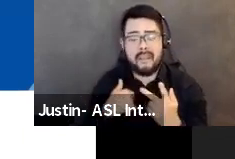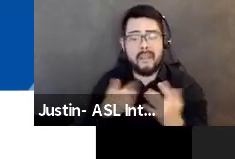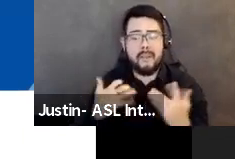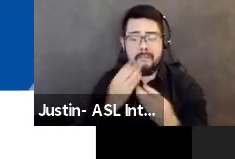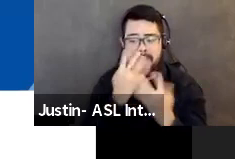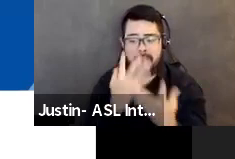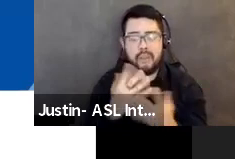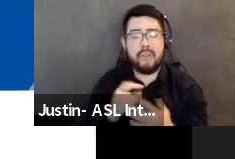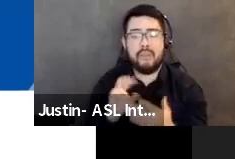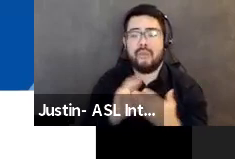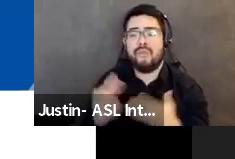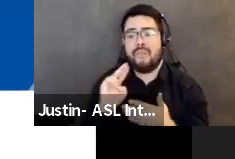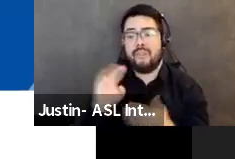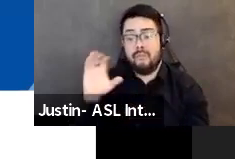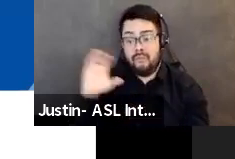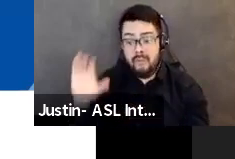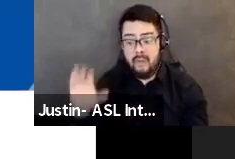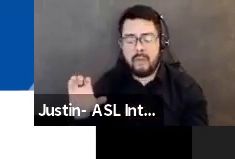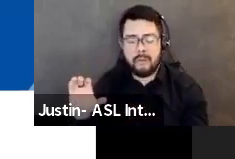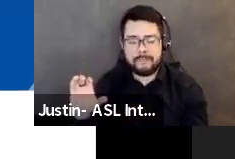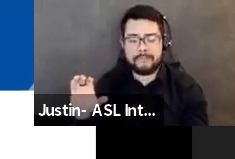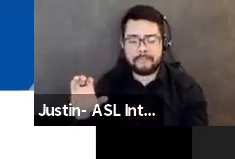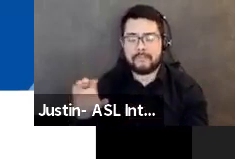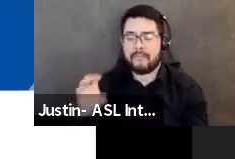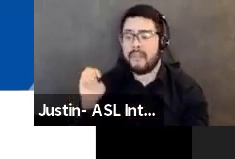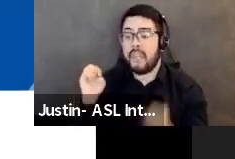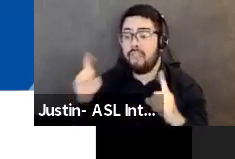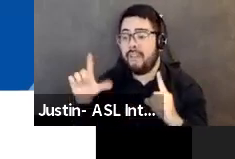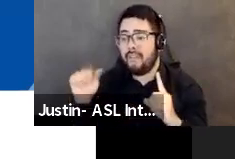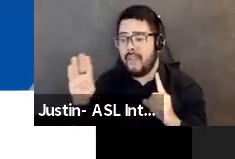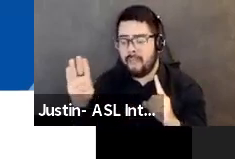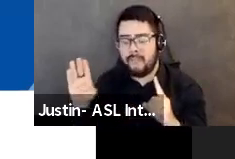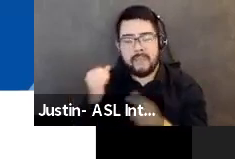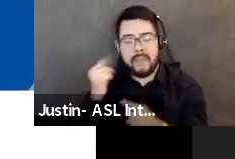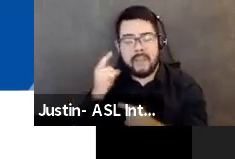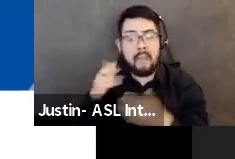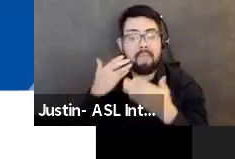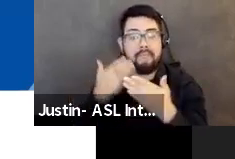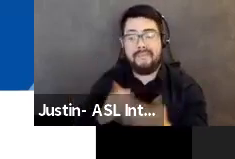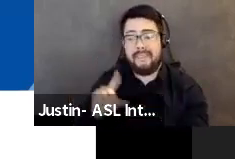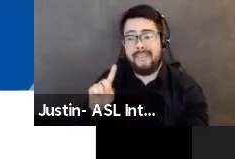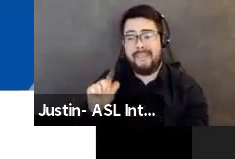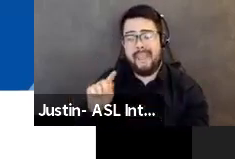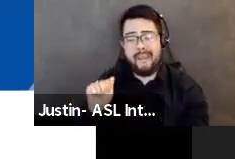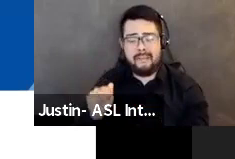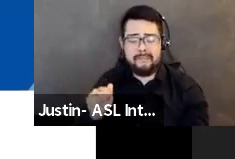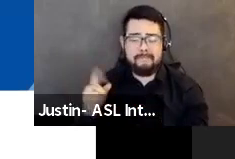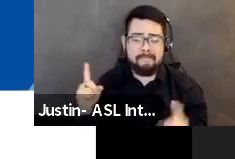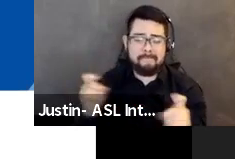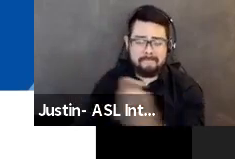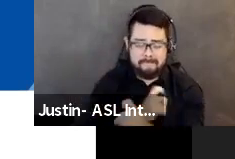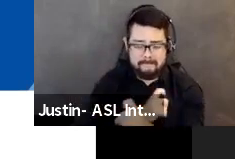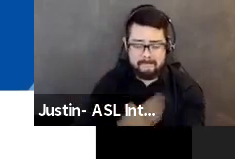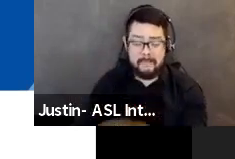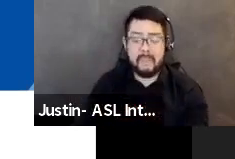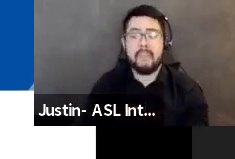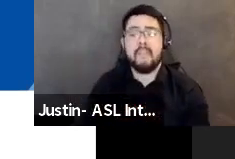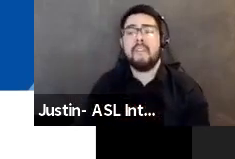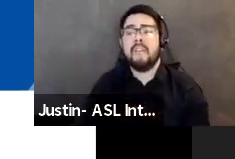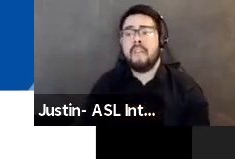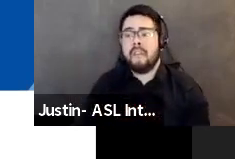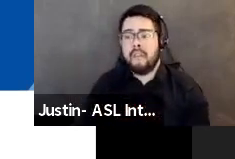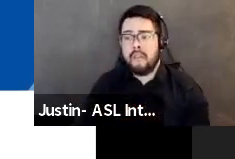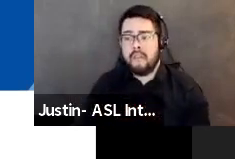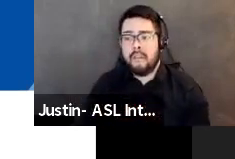chicago ed labs the data is very complex and when you look at the arrest data that sits with